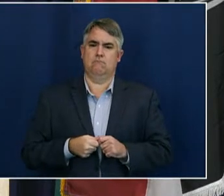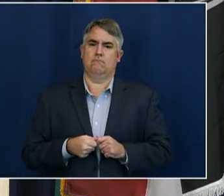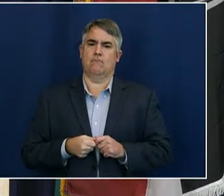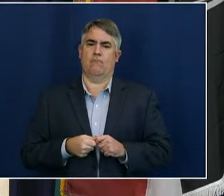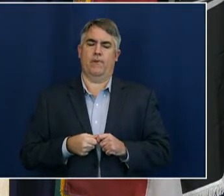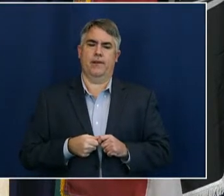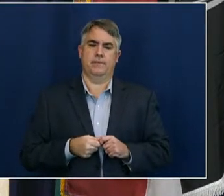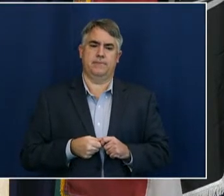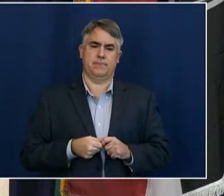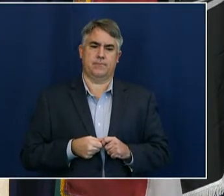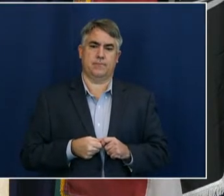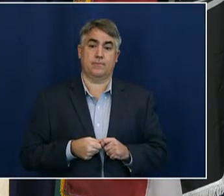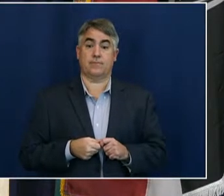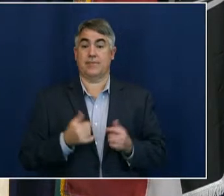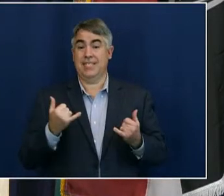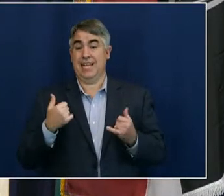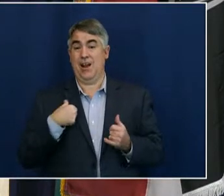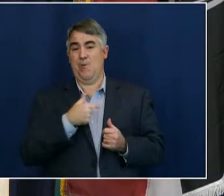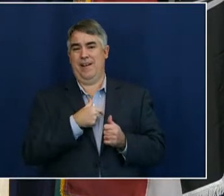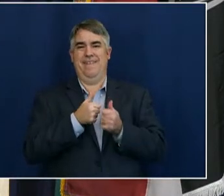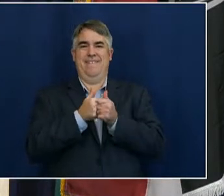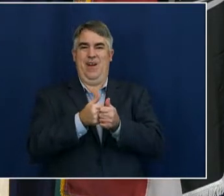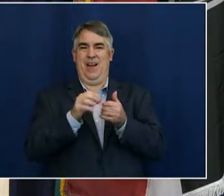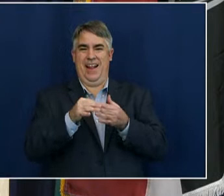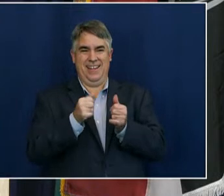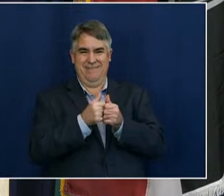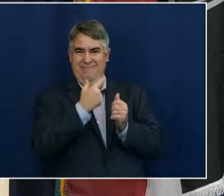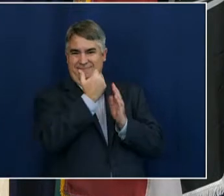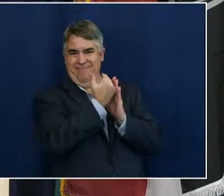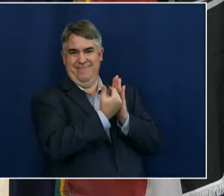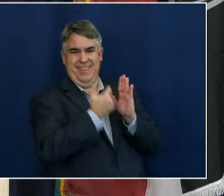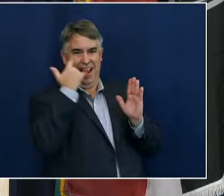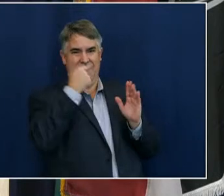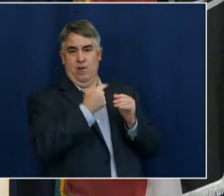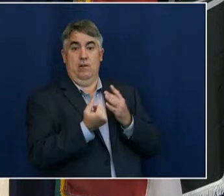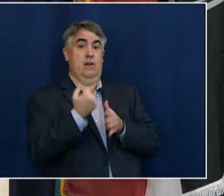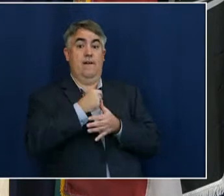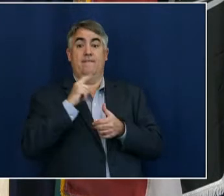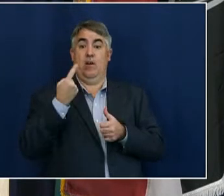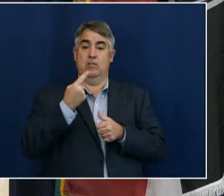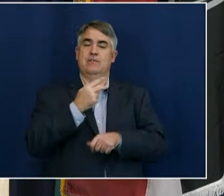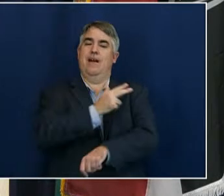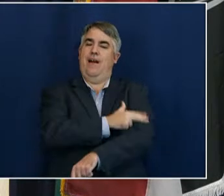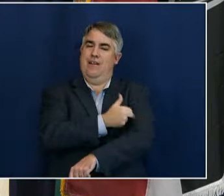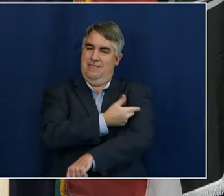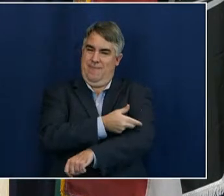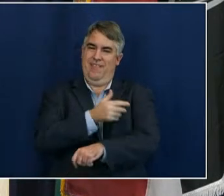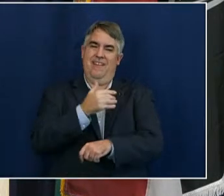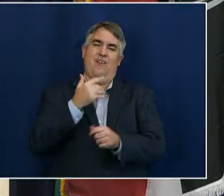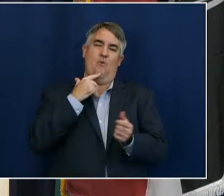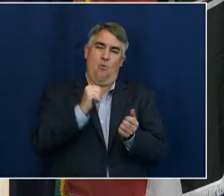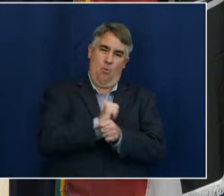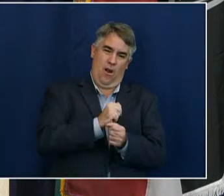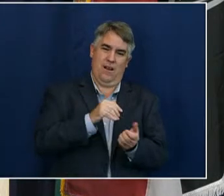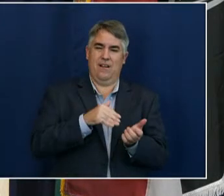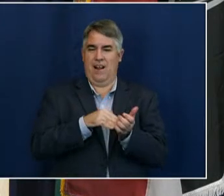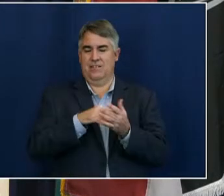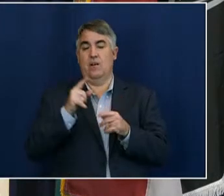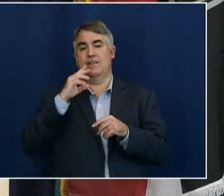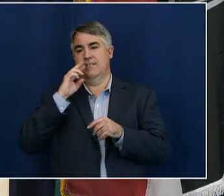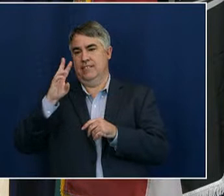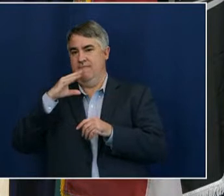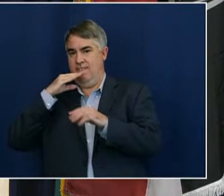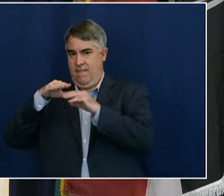presently following the guidance, which is to do healthcare workers and individuals 65 and older. As soon as we have any slack